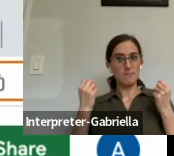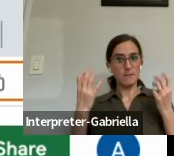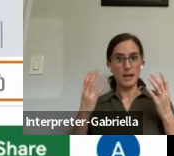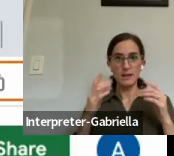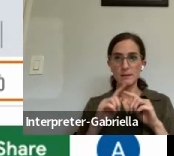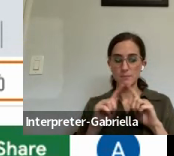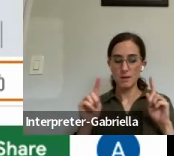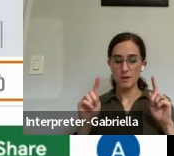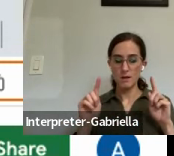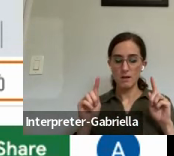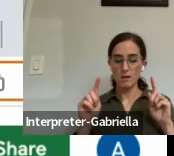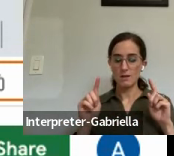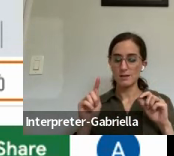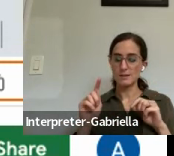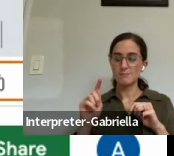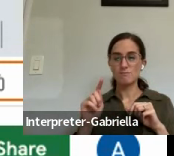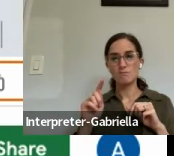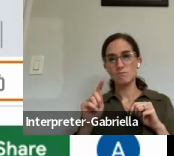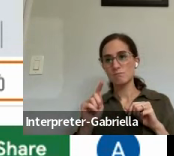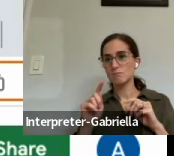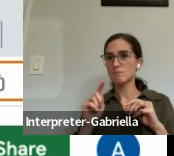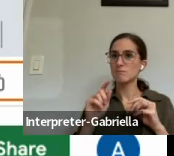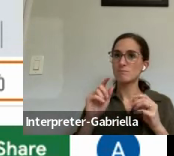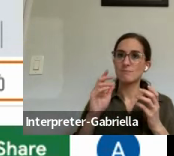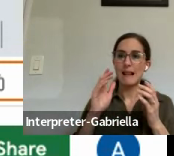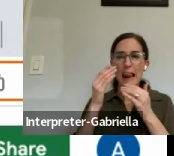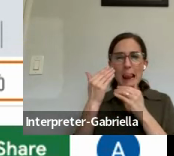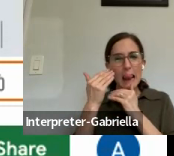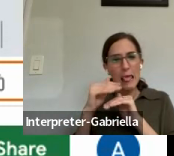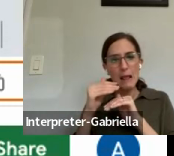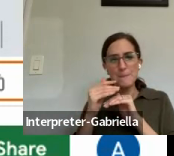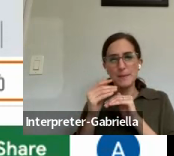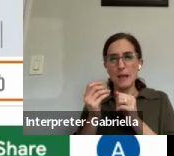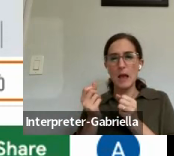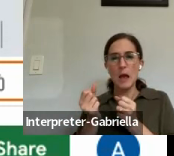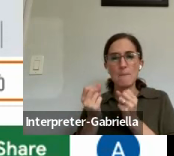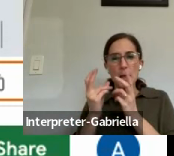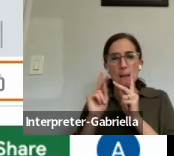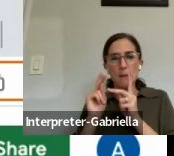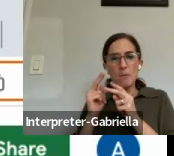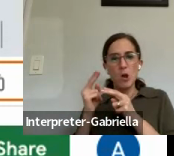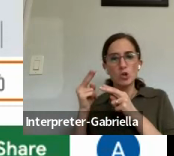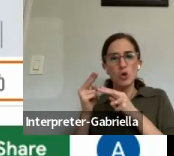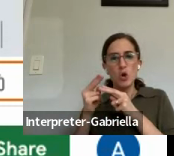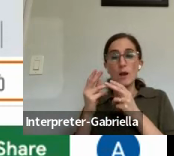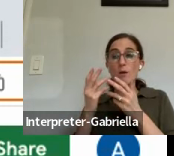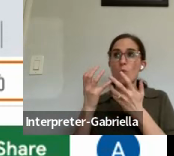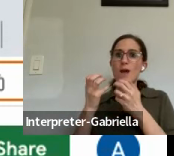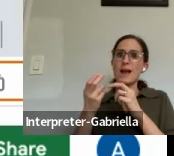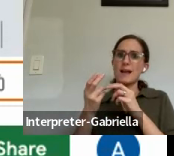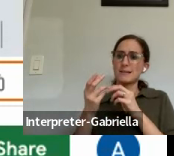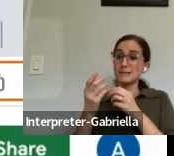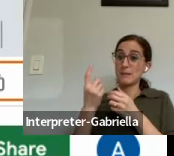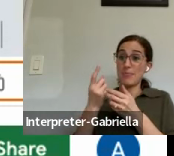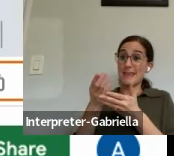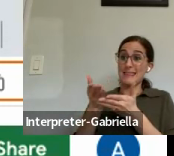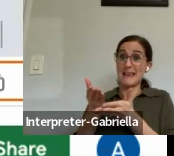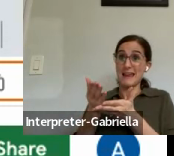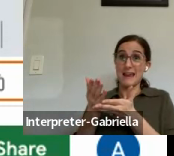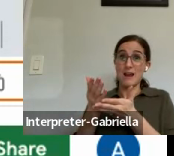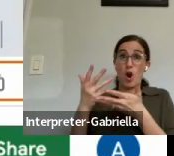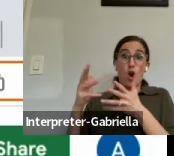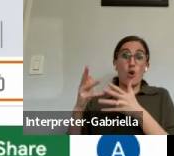they often don't reach many people. If we could scale up something that's already working to have a bigger impact on getting certificates